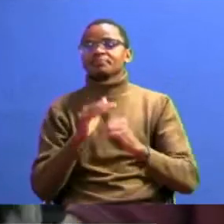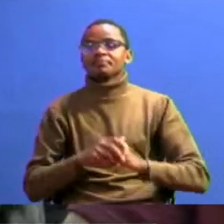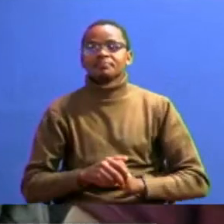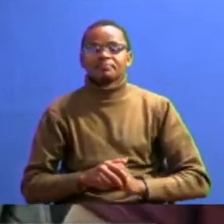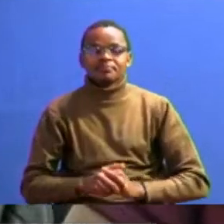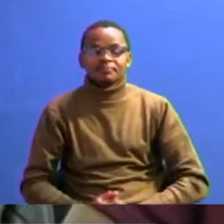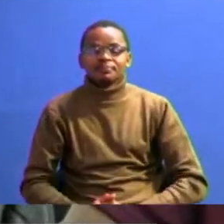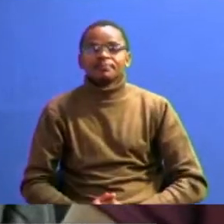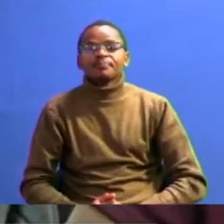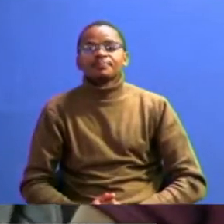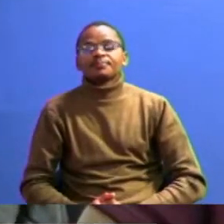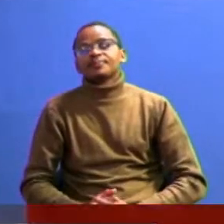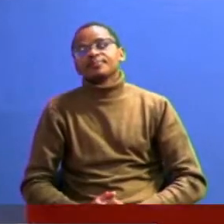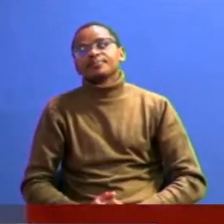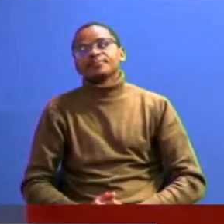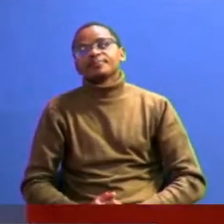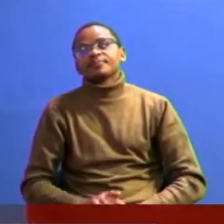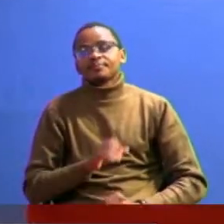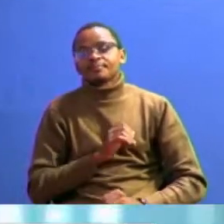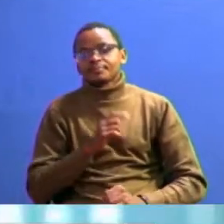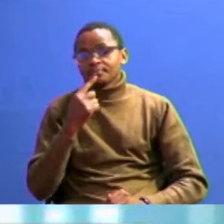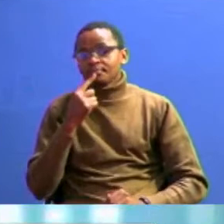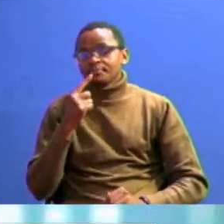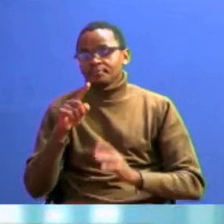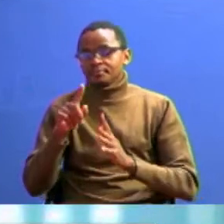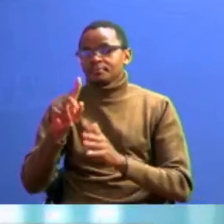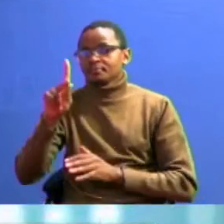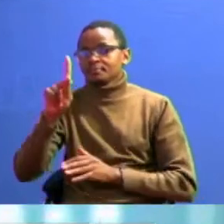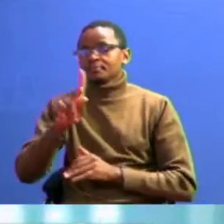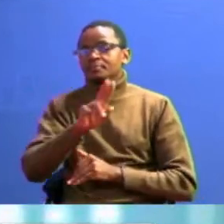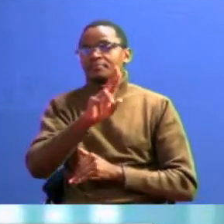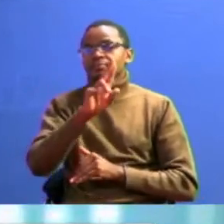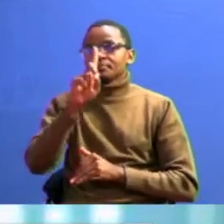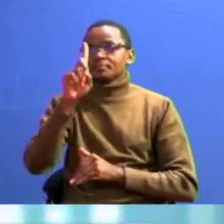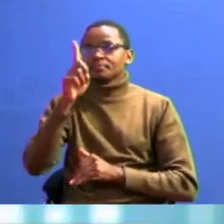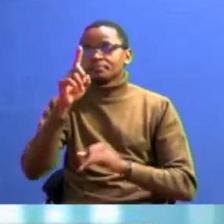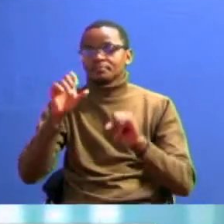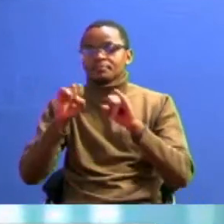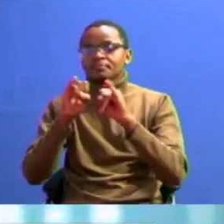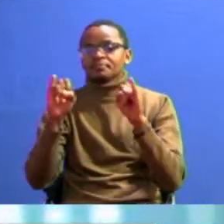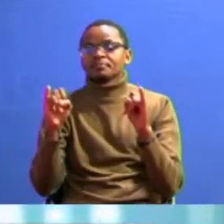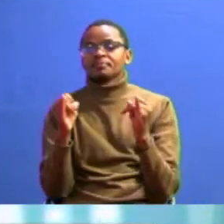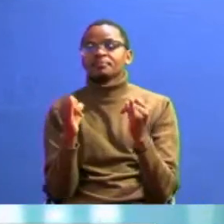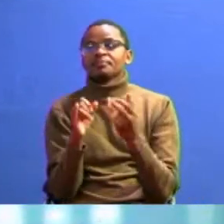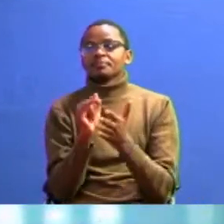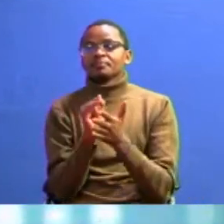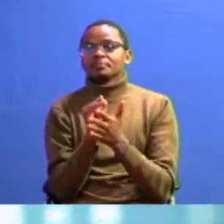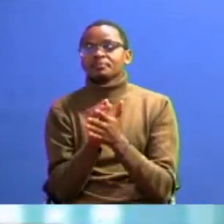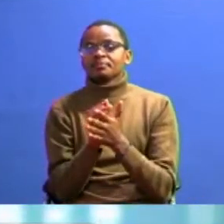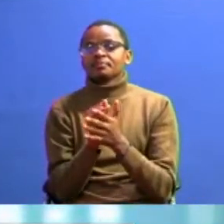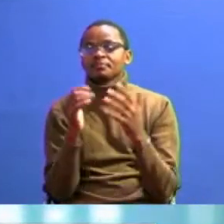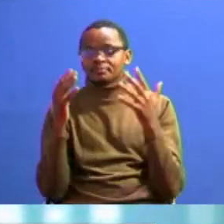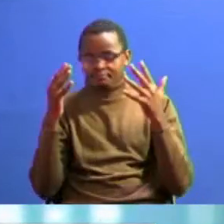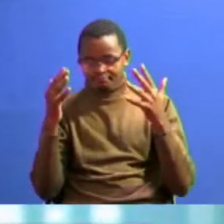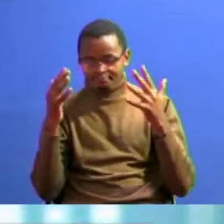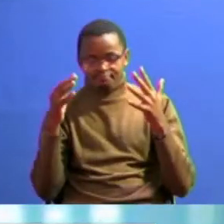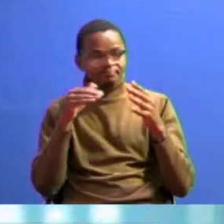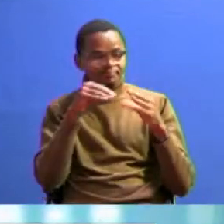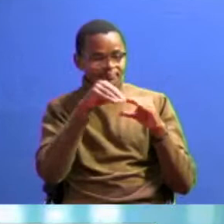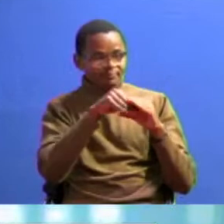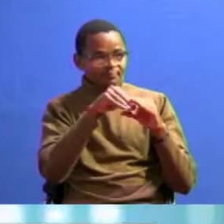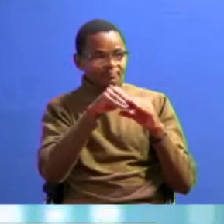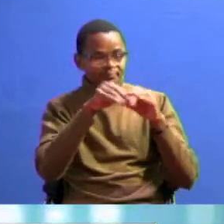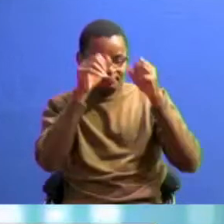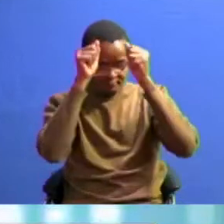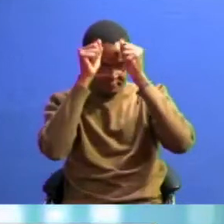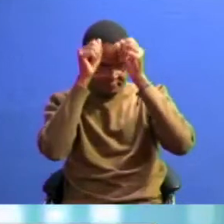Thank you very much for that question. I must begin by saying Kenyatta University is one of those institutions that has heavily invested in